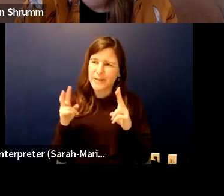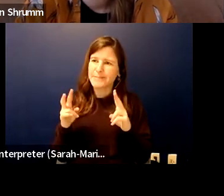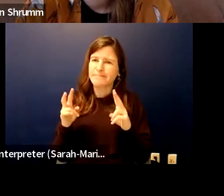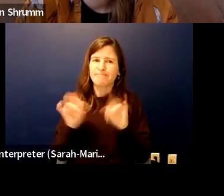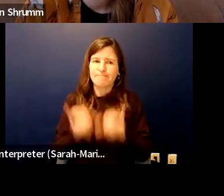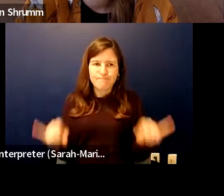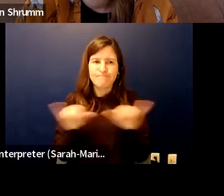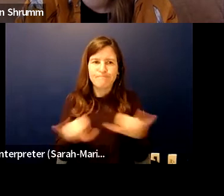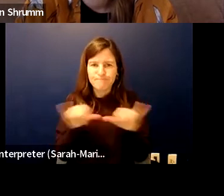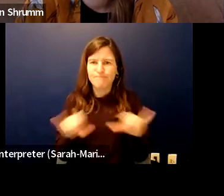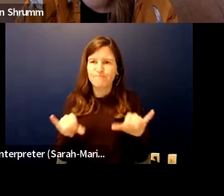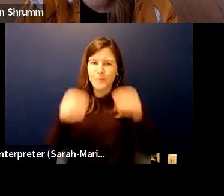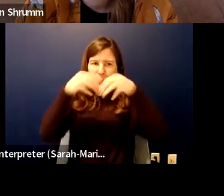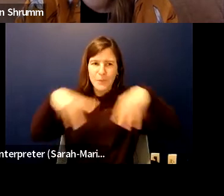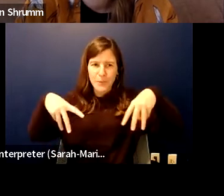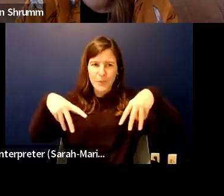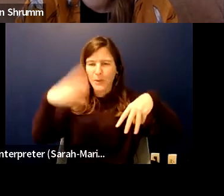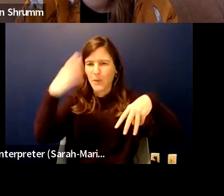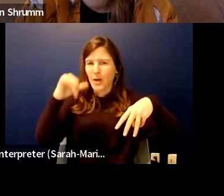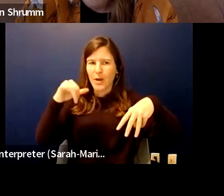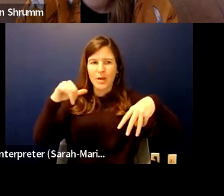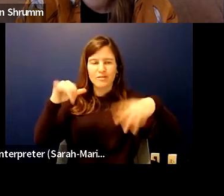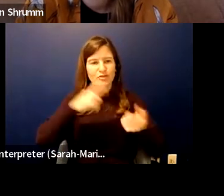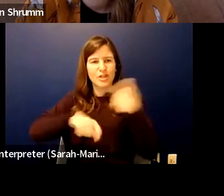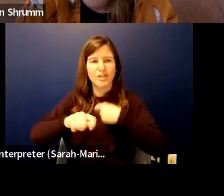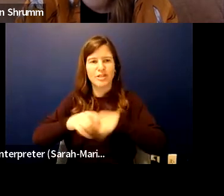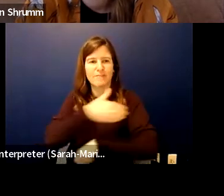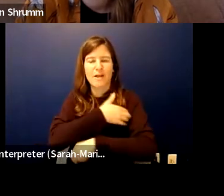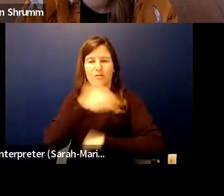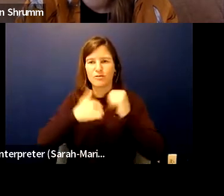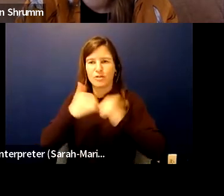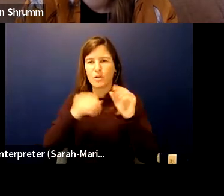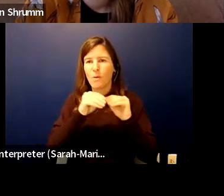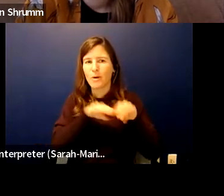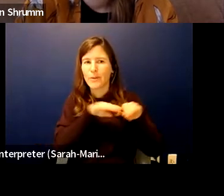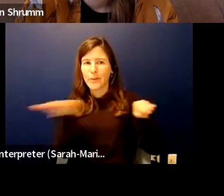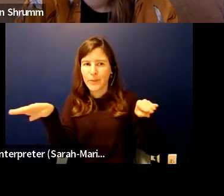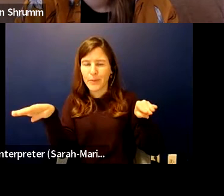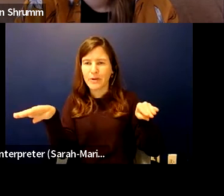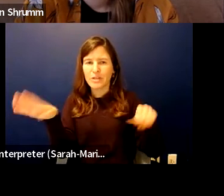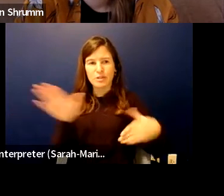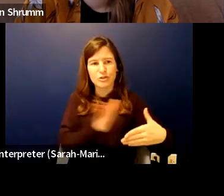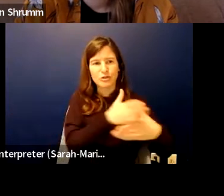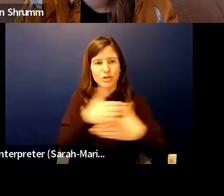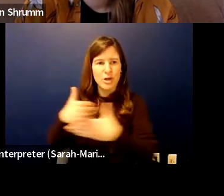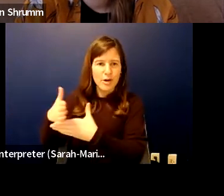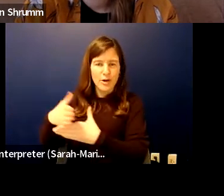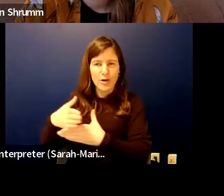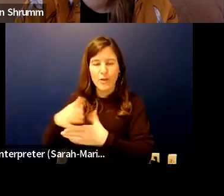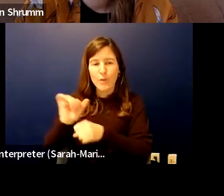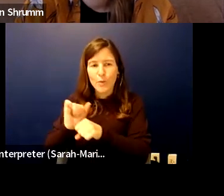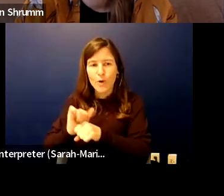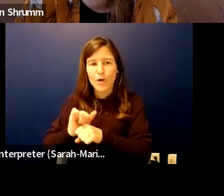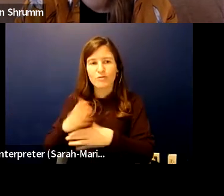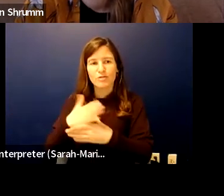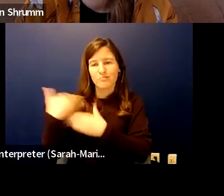we open it up and we flatten things, or we share, the power is shared, but also the work is shared, but also the excitement is shared and